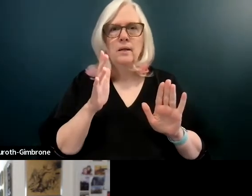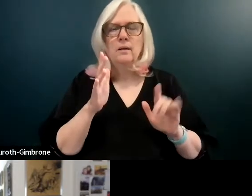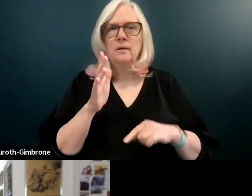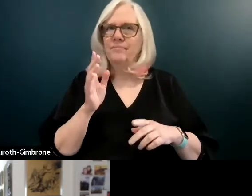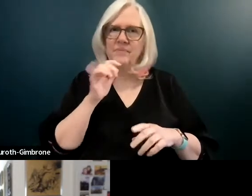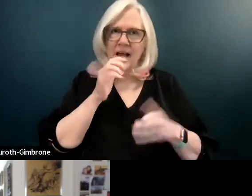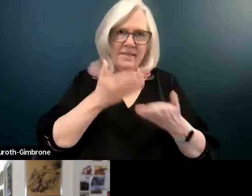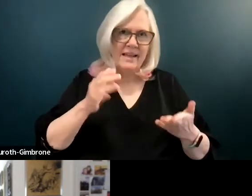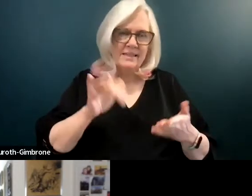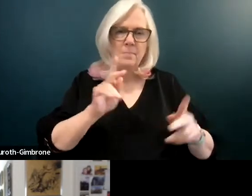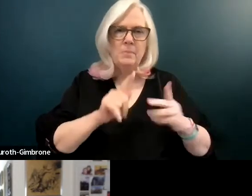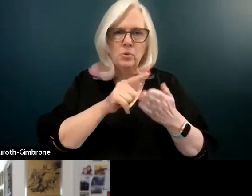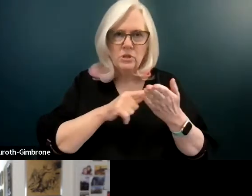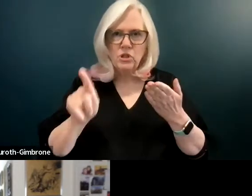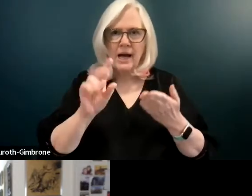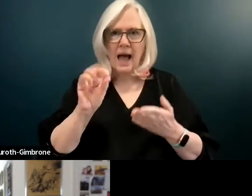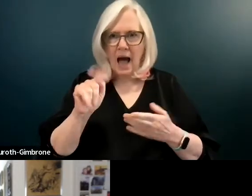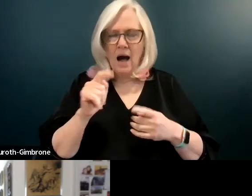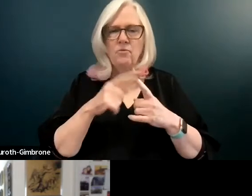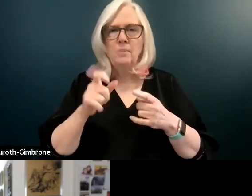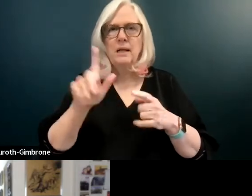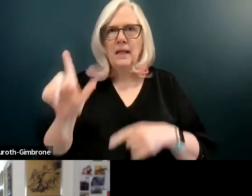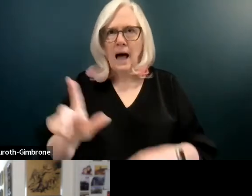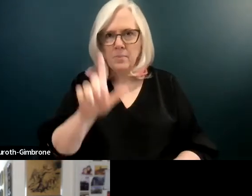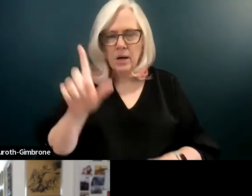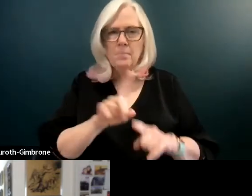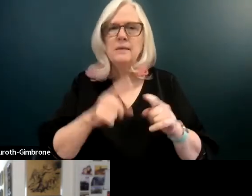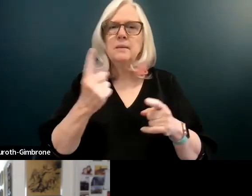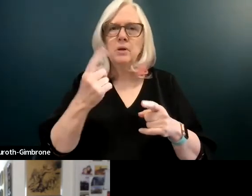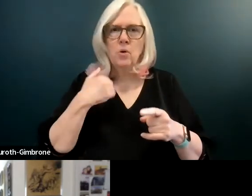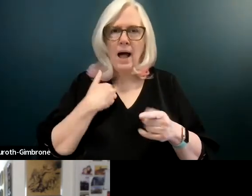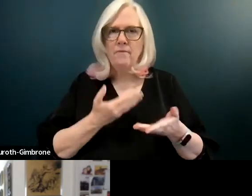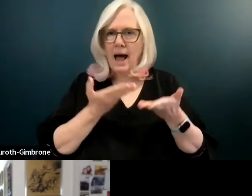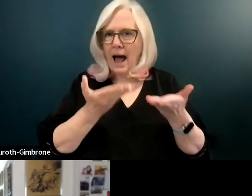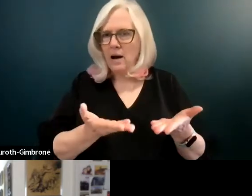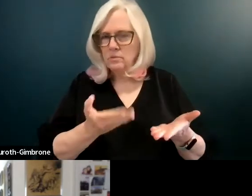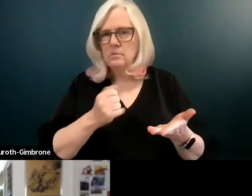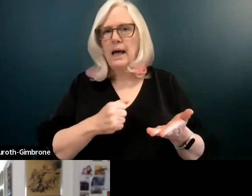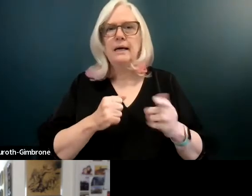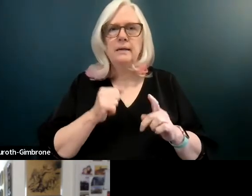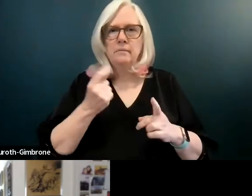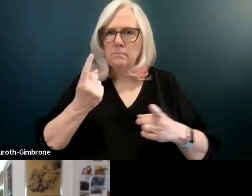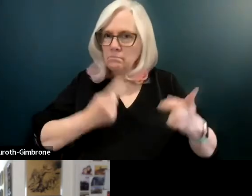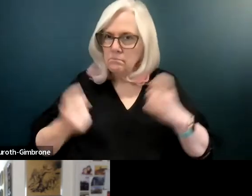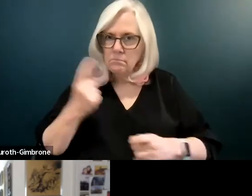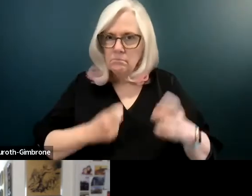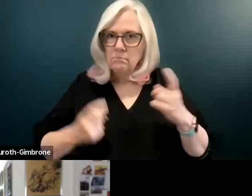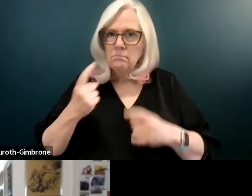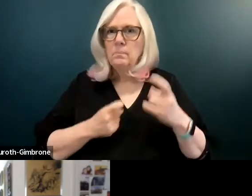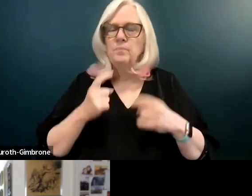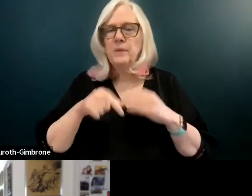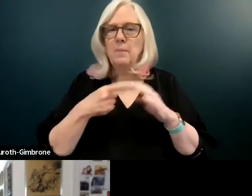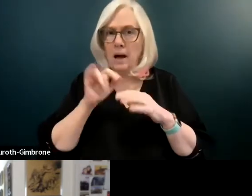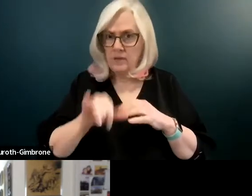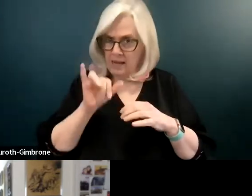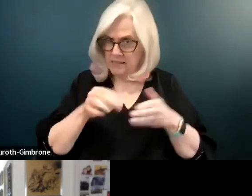out from the library, but just something you have out that people can look at and ask questions about. Would that be a way to